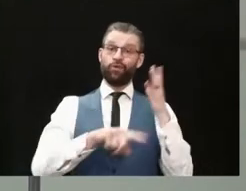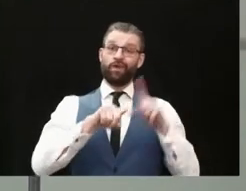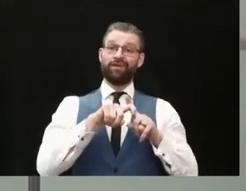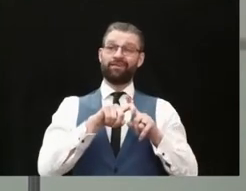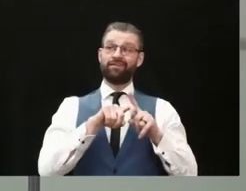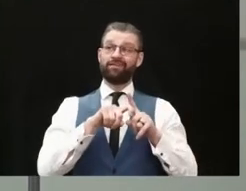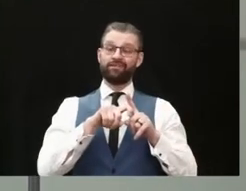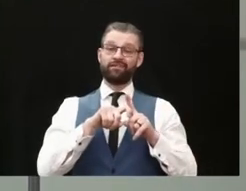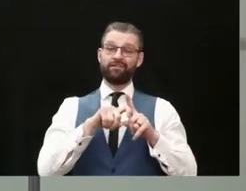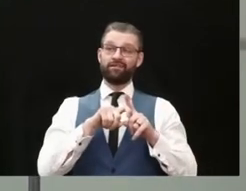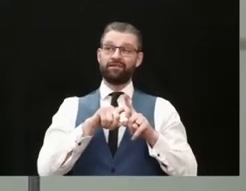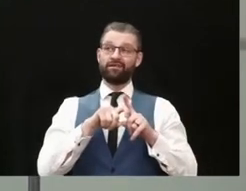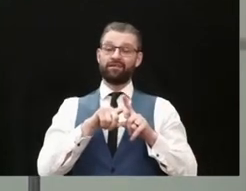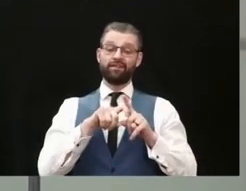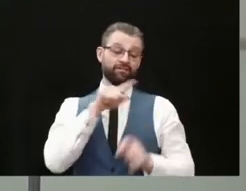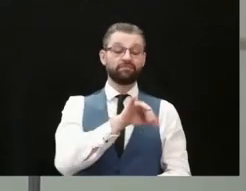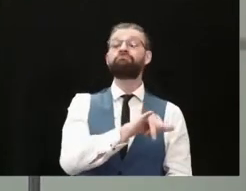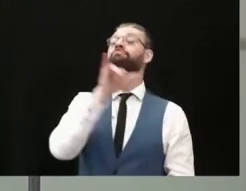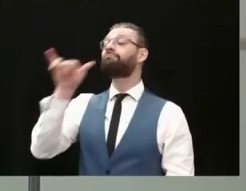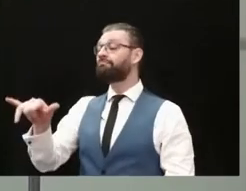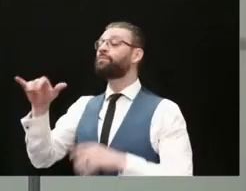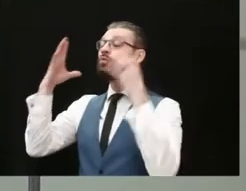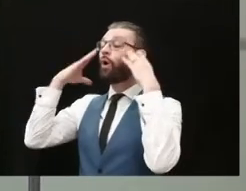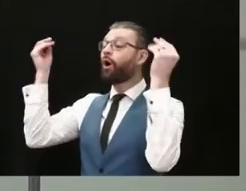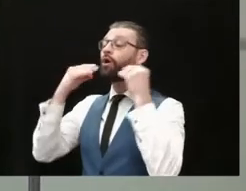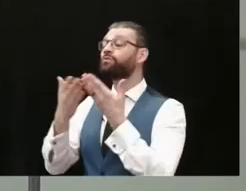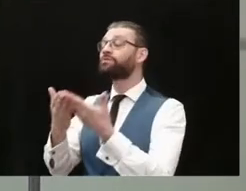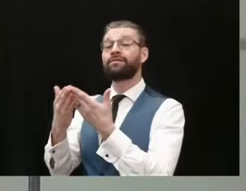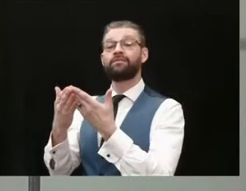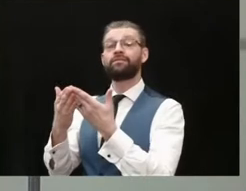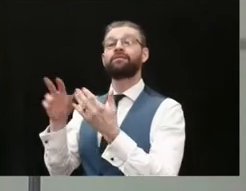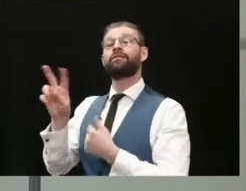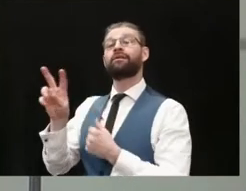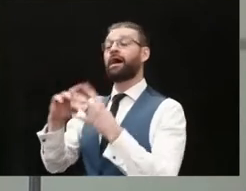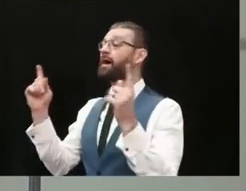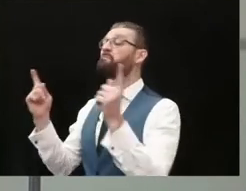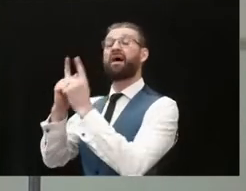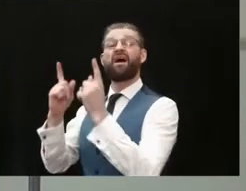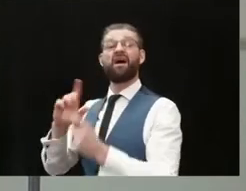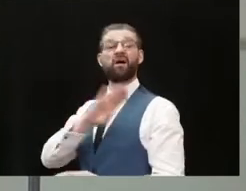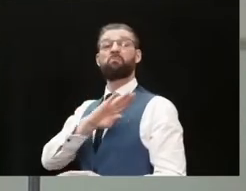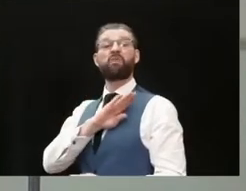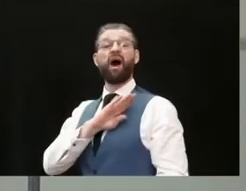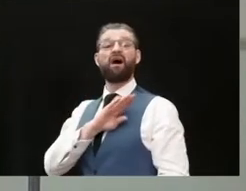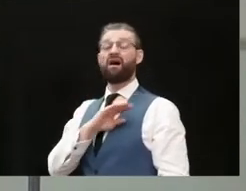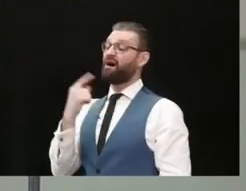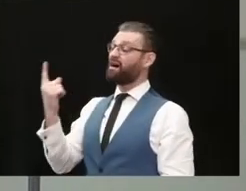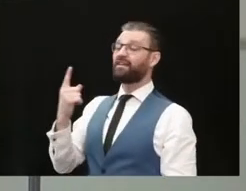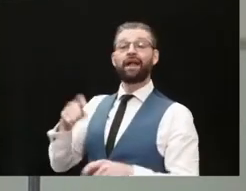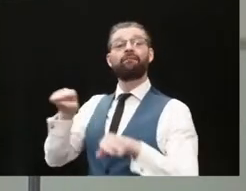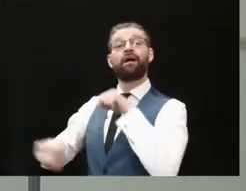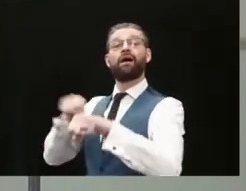been gone over to Holland to study there. And they met in a park when she had a